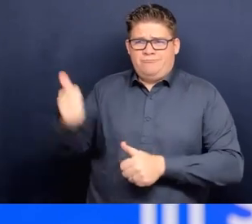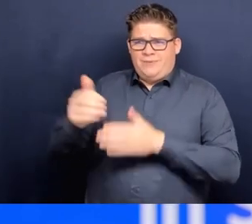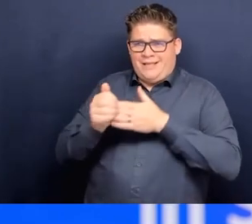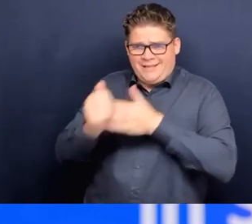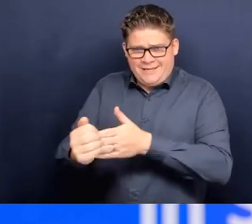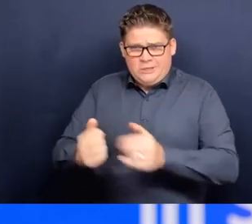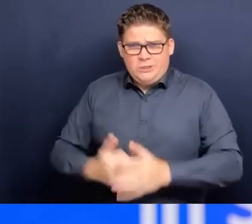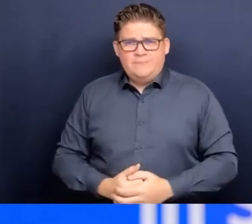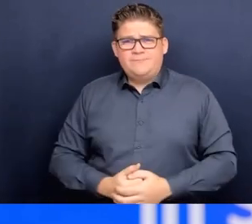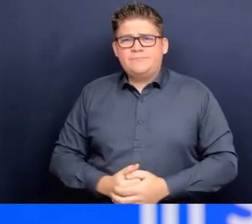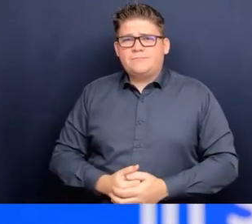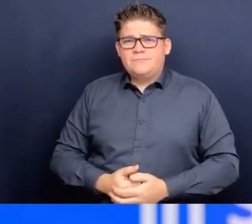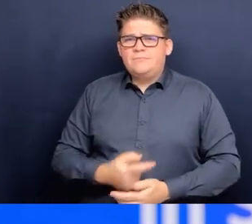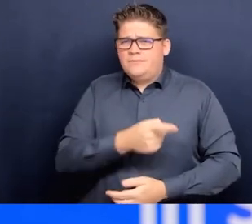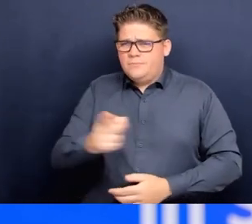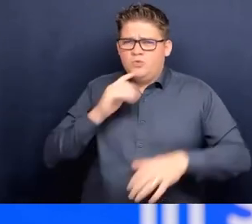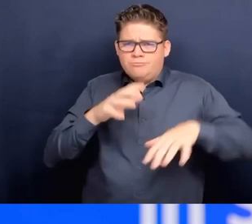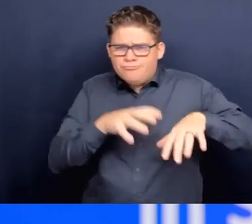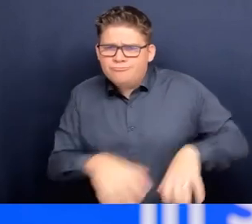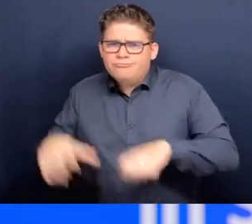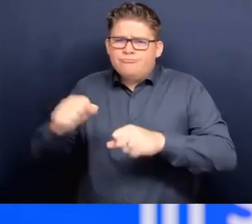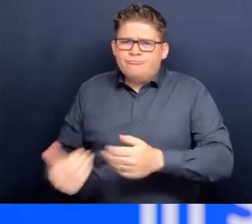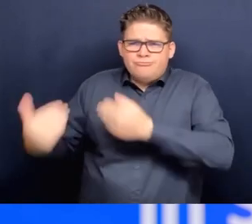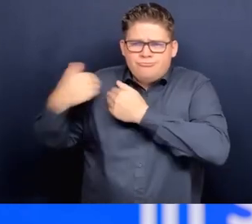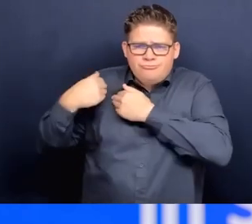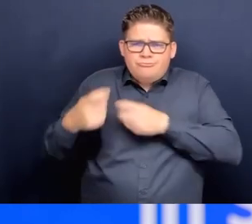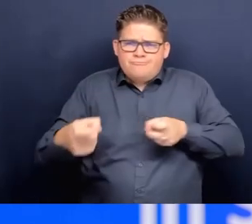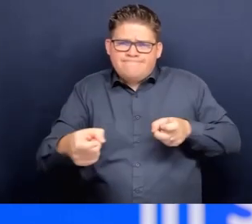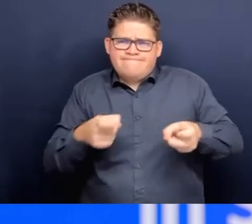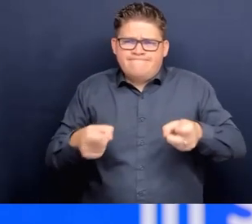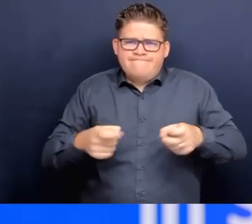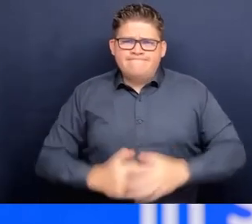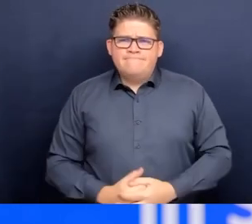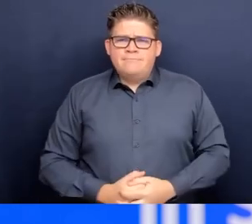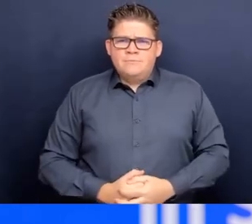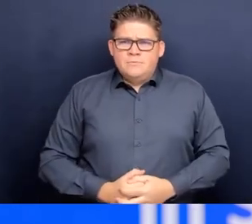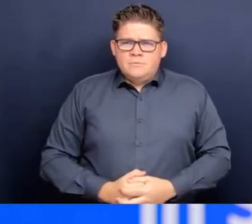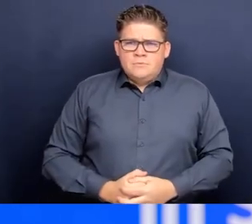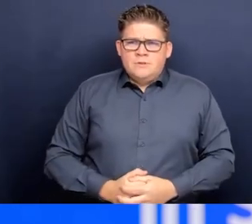I know that the leadership of SFU is so much part of this, will play, I